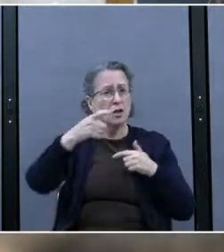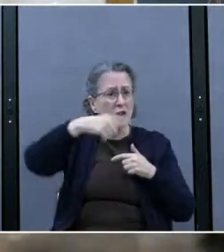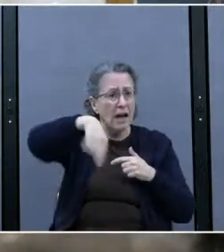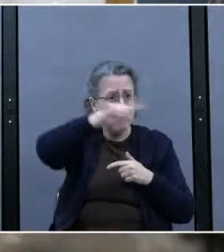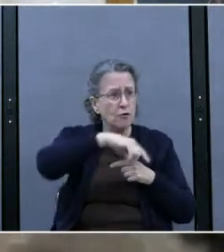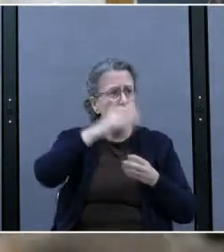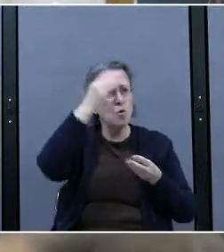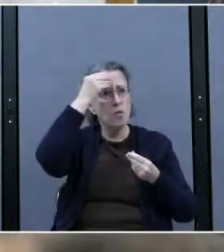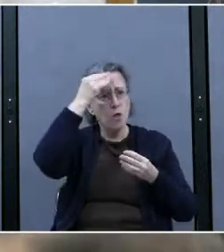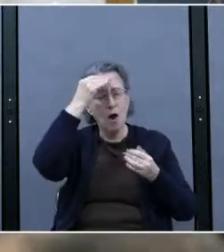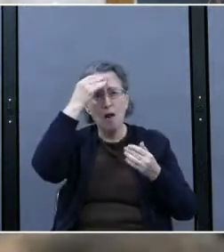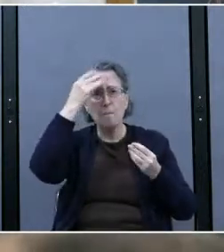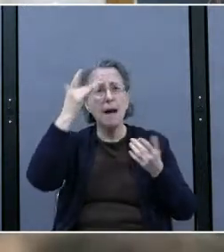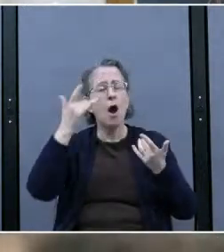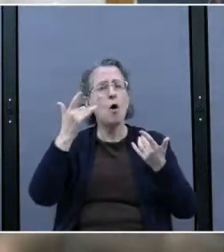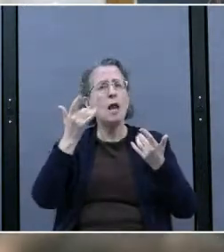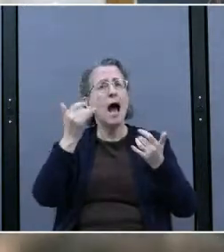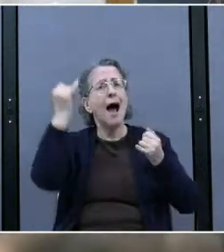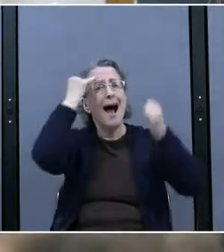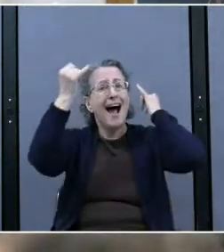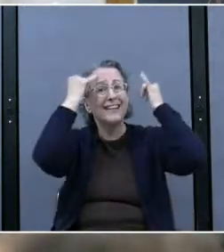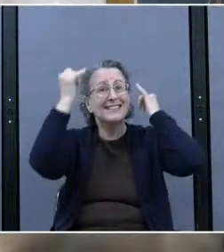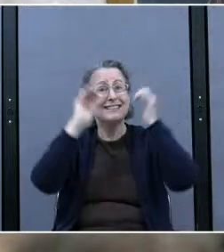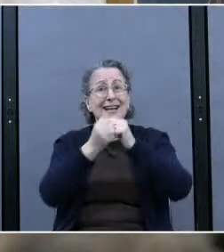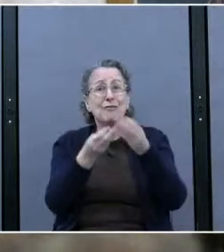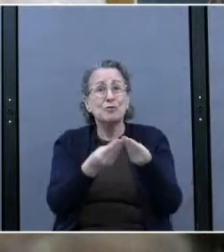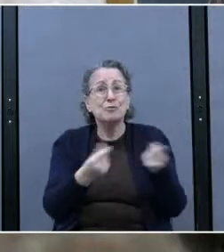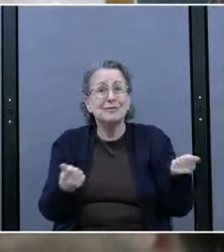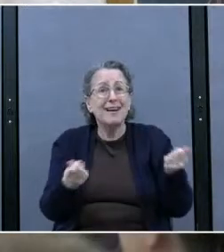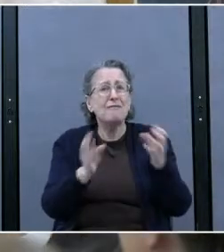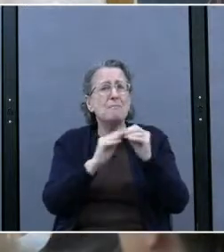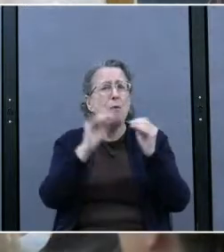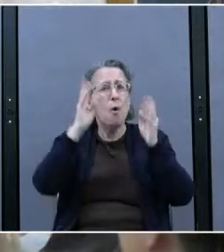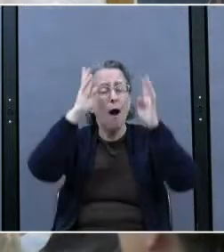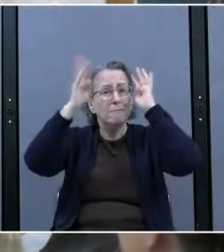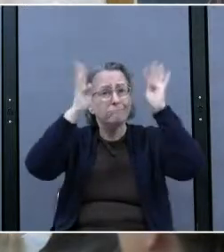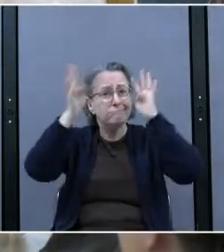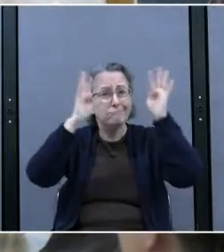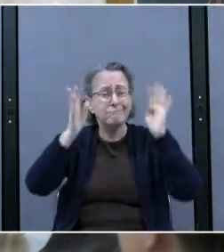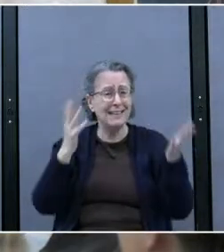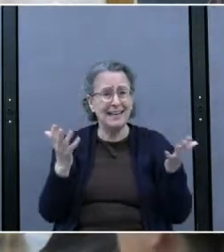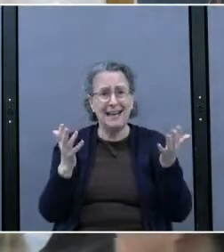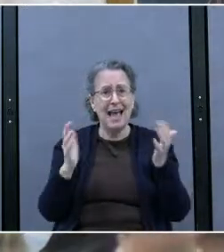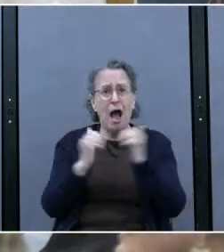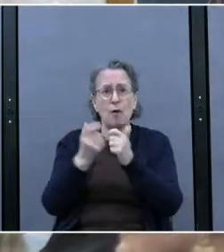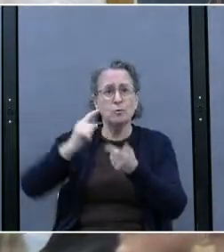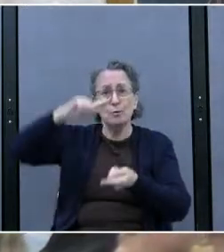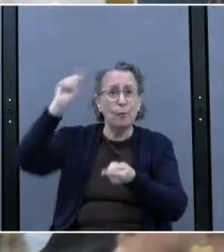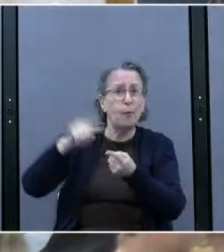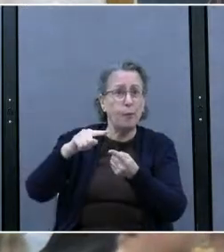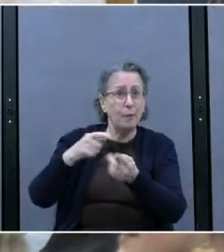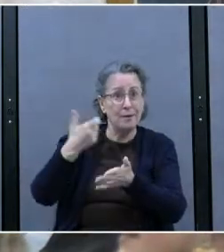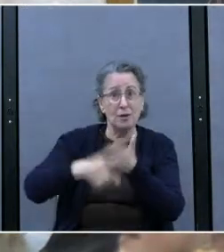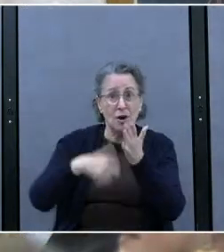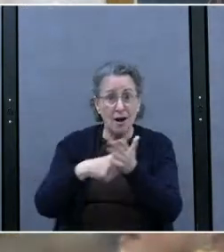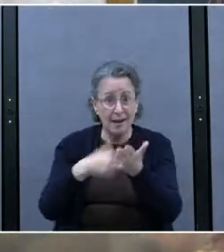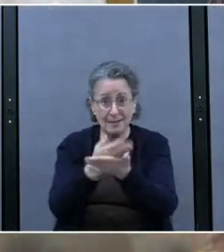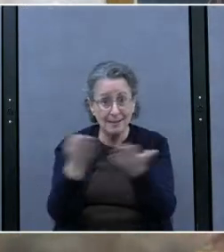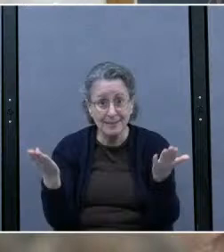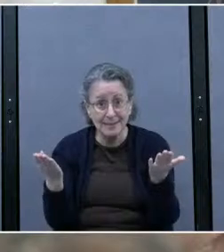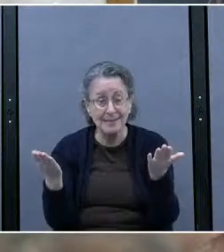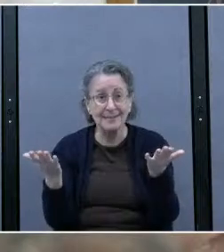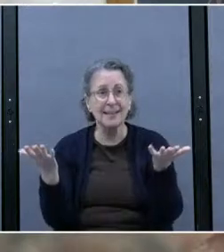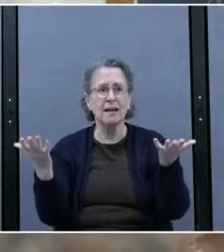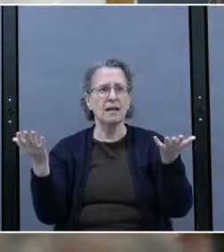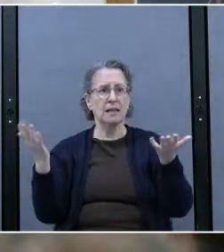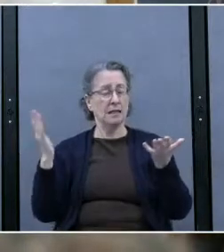mark. Yeah. Are we investigating any things to keep these costs under control when it appears that